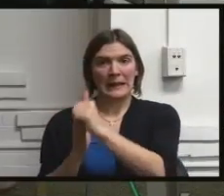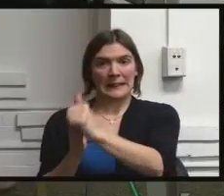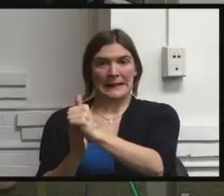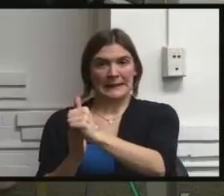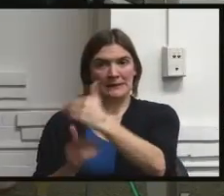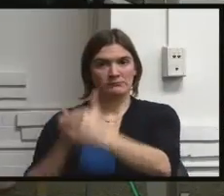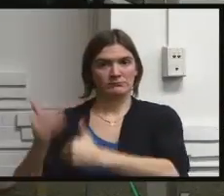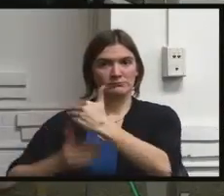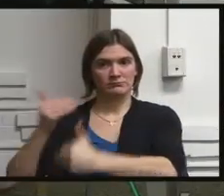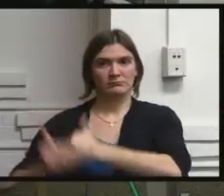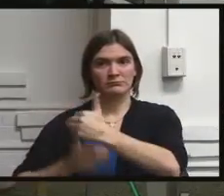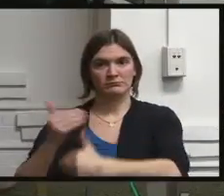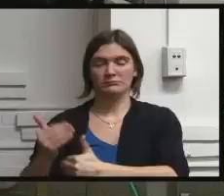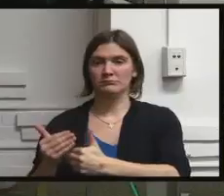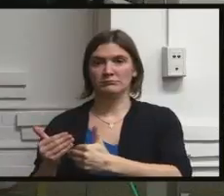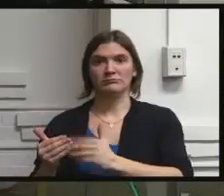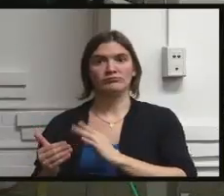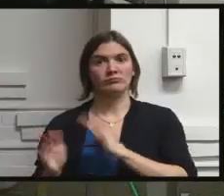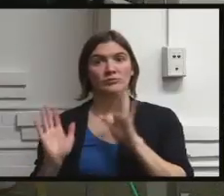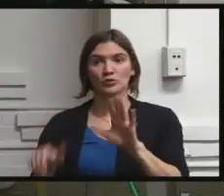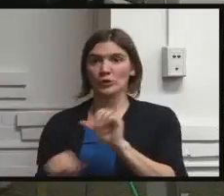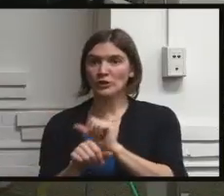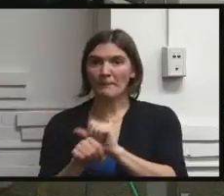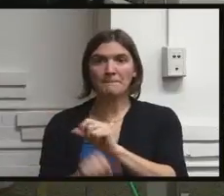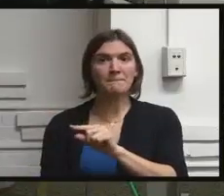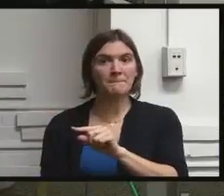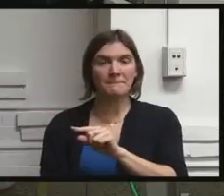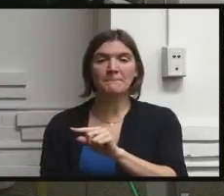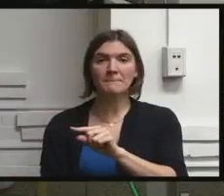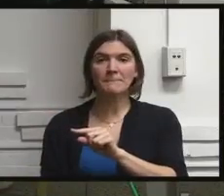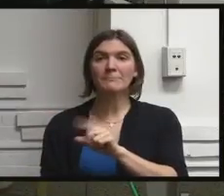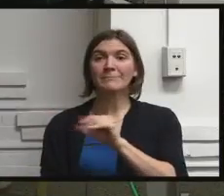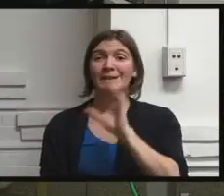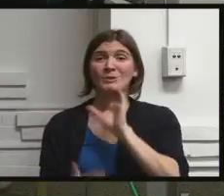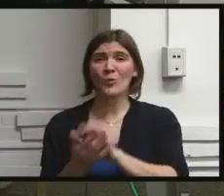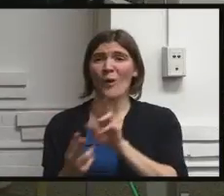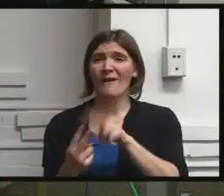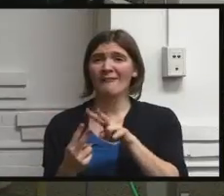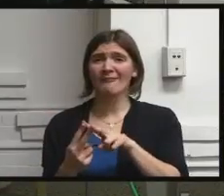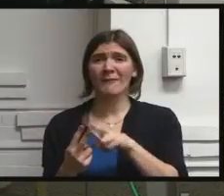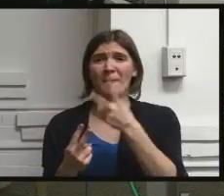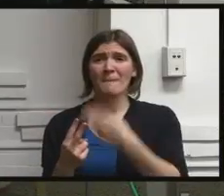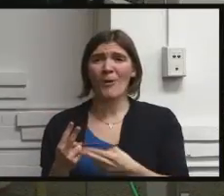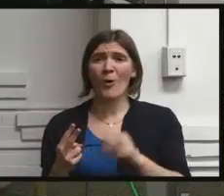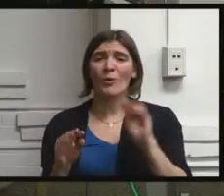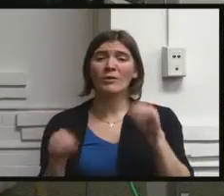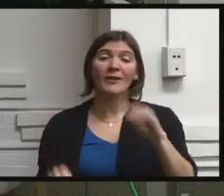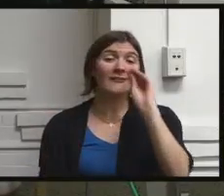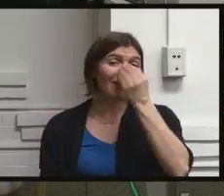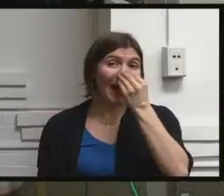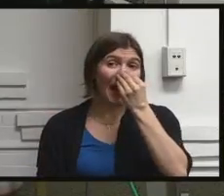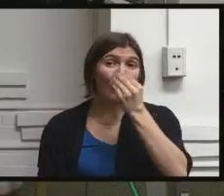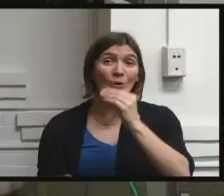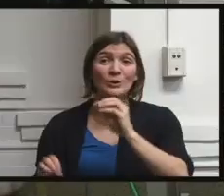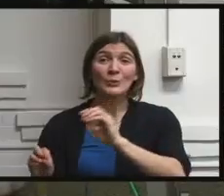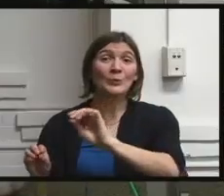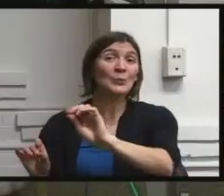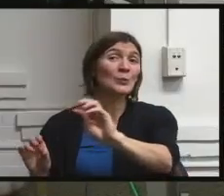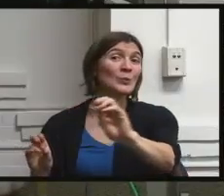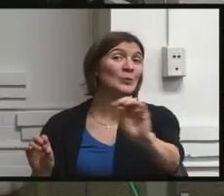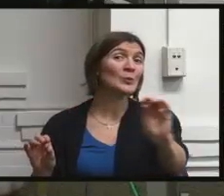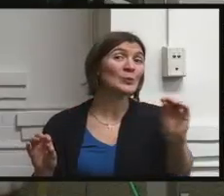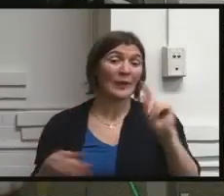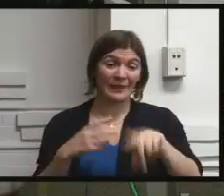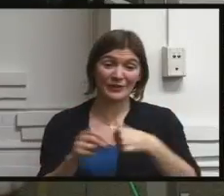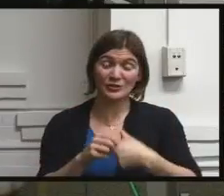in doing a wonderful job, he and Missy, with the flowers downtown, and this